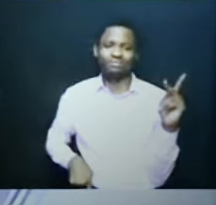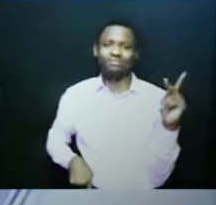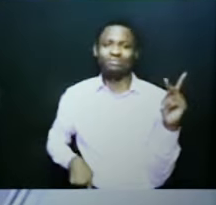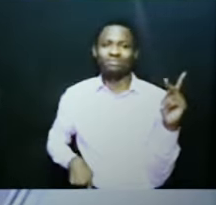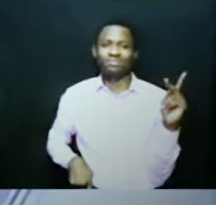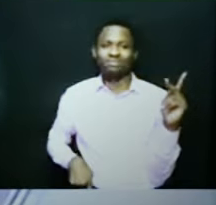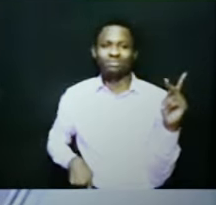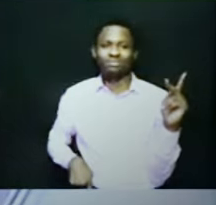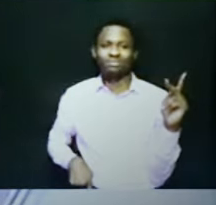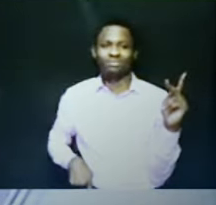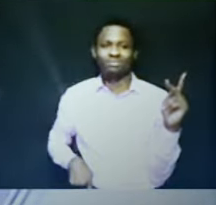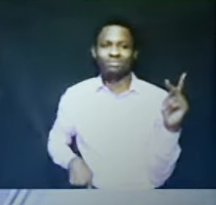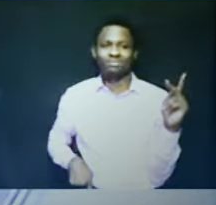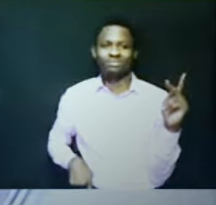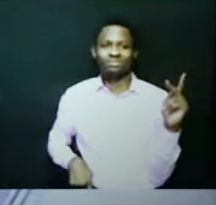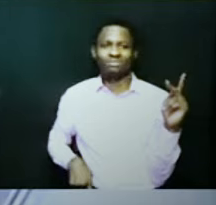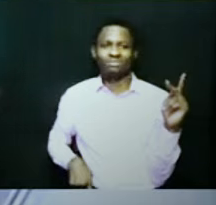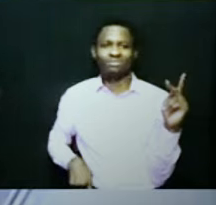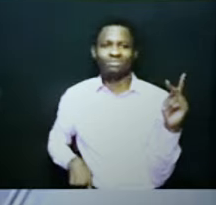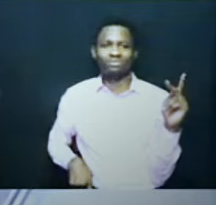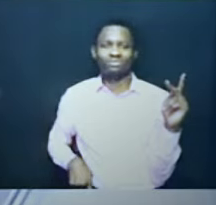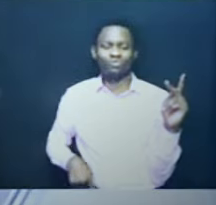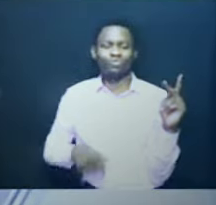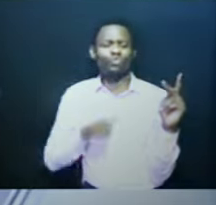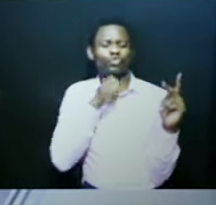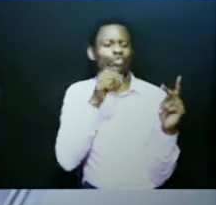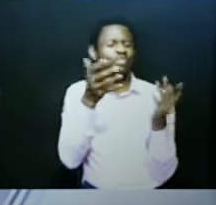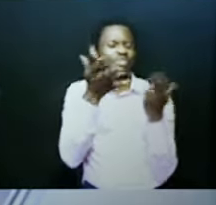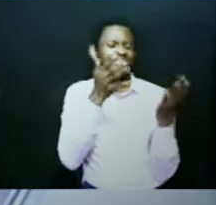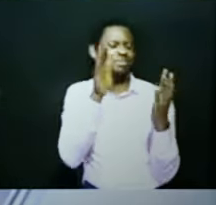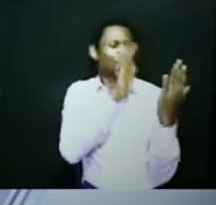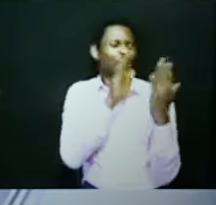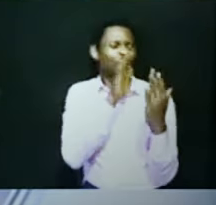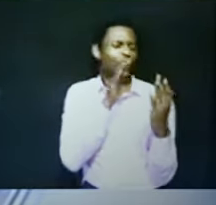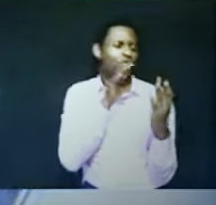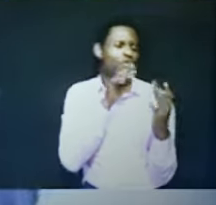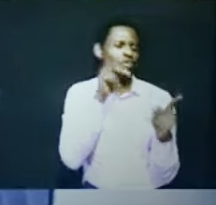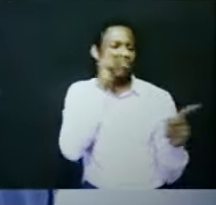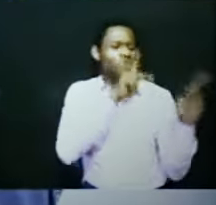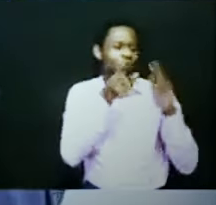They will not serve before officials of low ranks. One, you know,